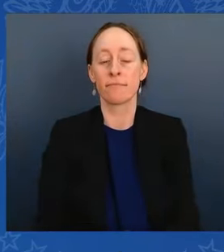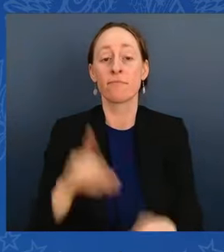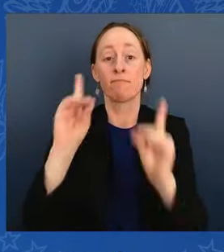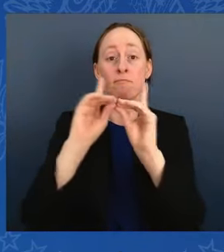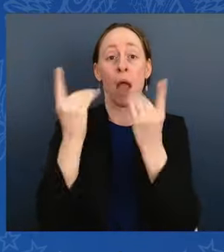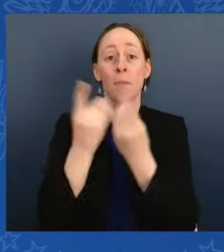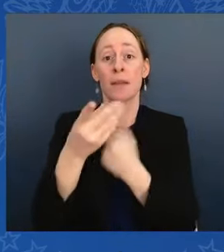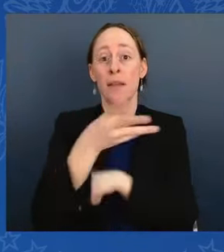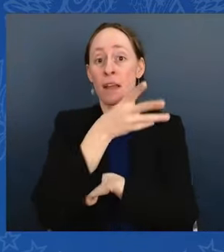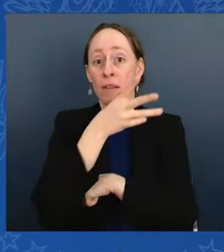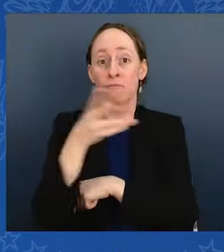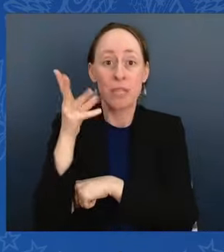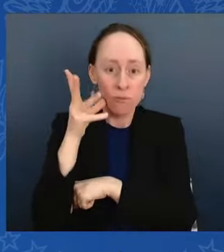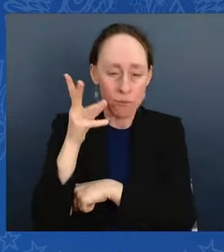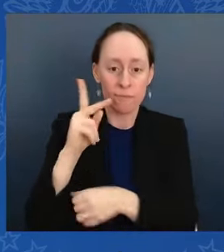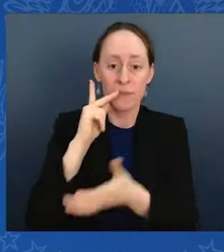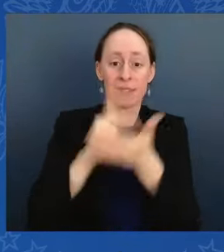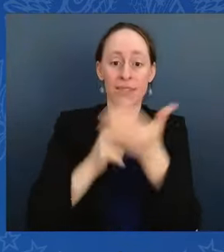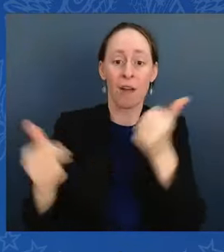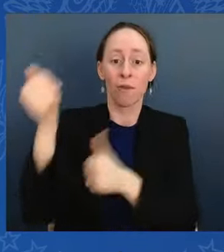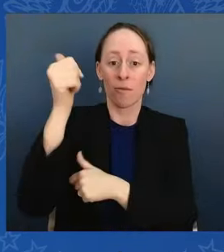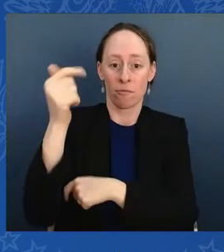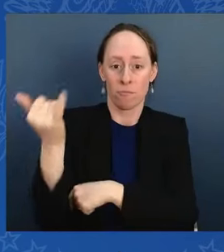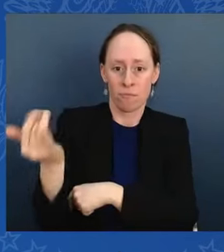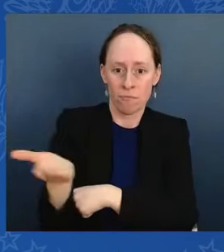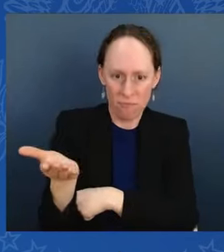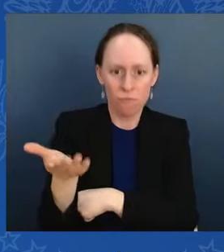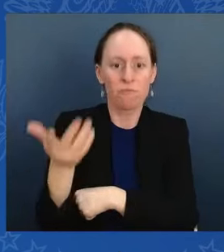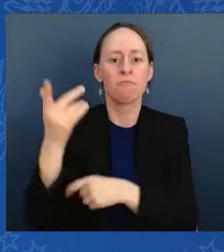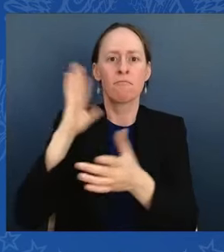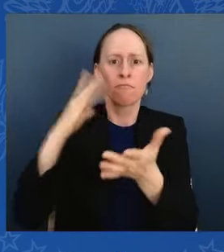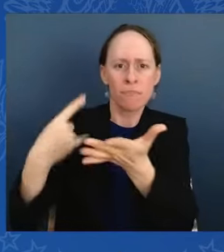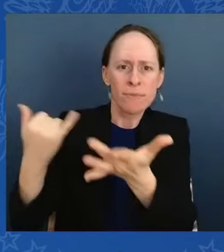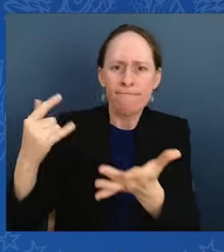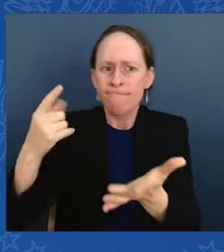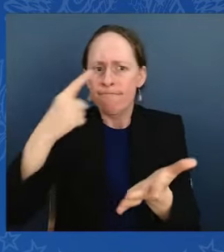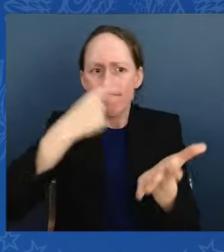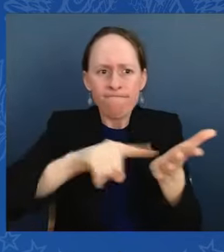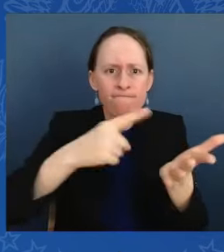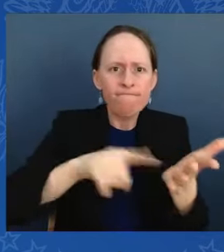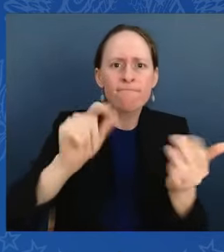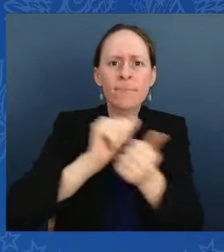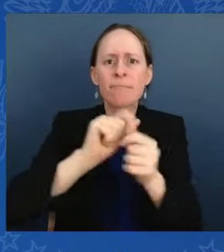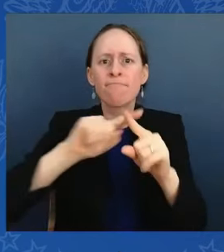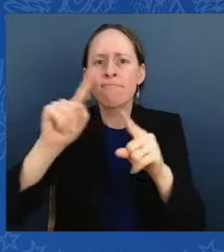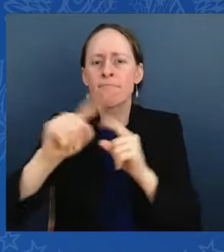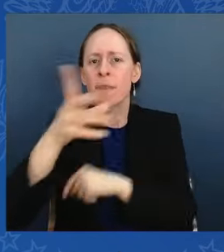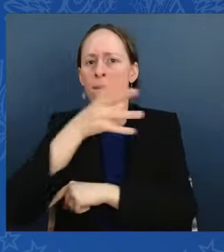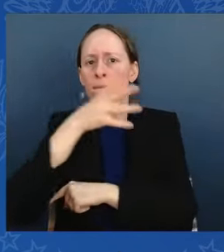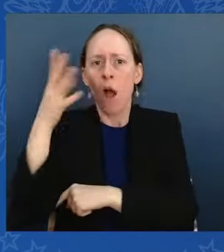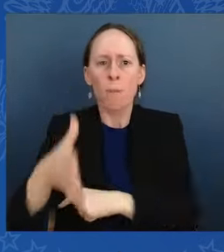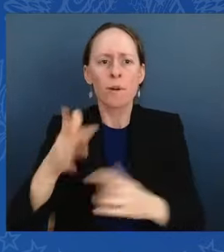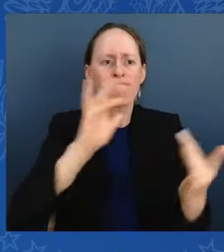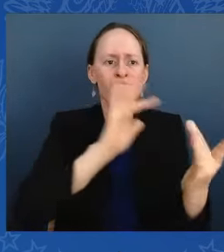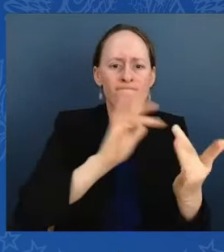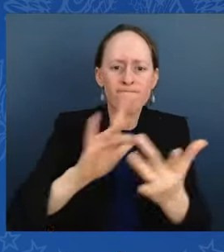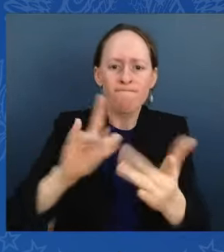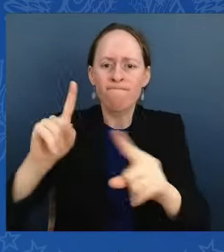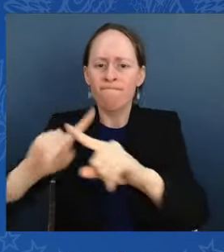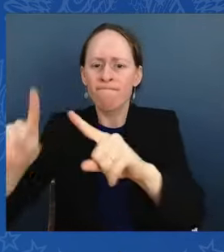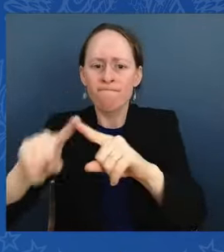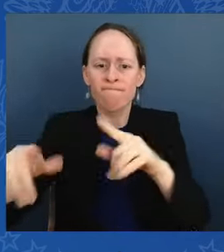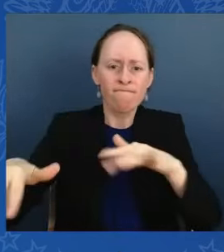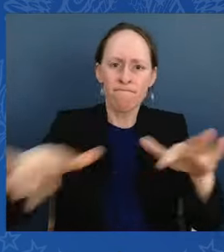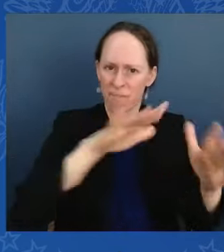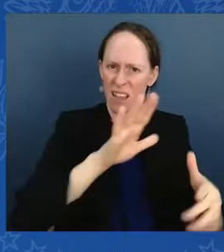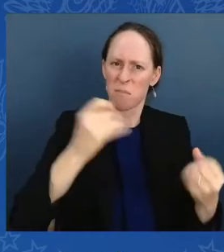support farmers, ranchers, and small businesses impacted by this storm. And FEMA teams are literally knocking on doors